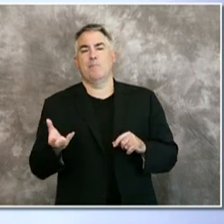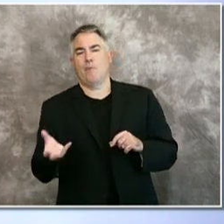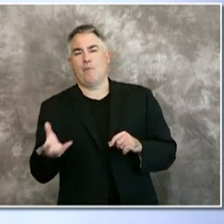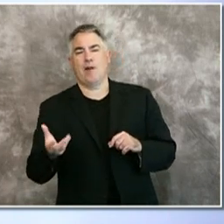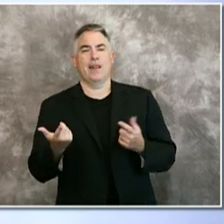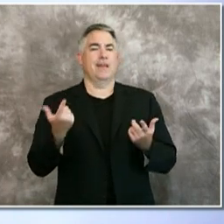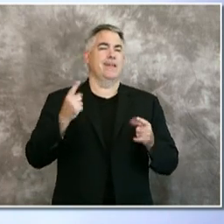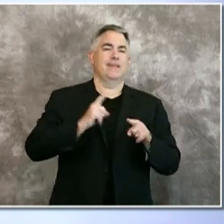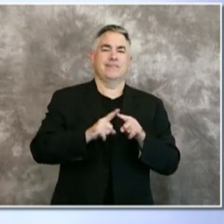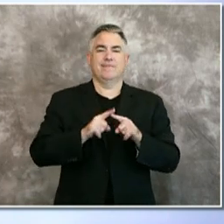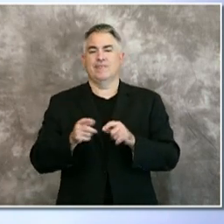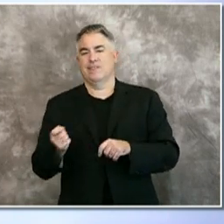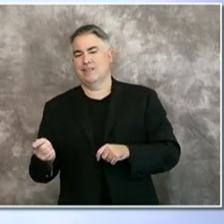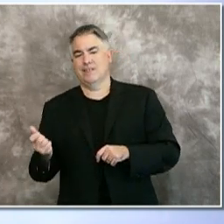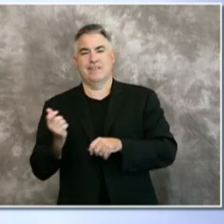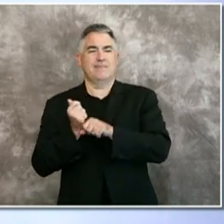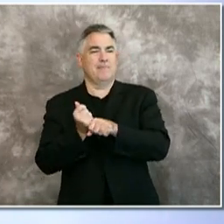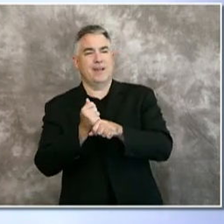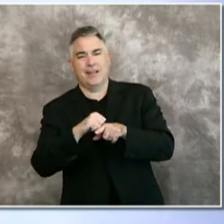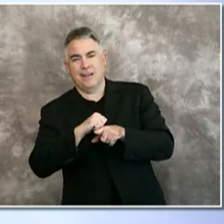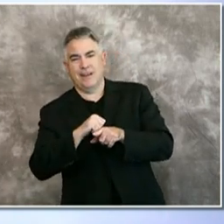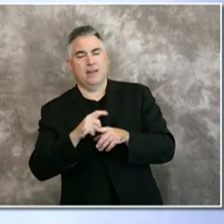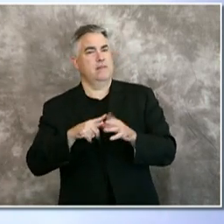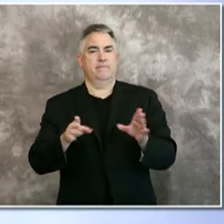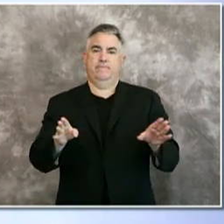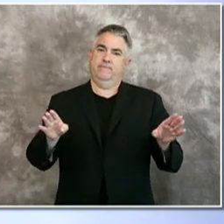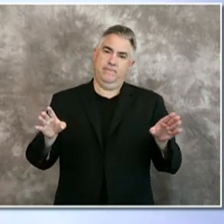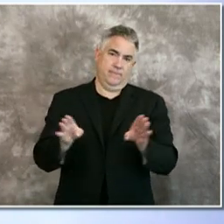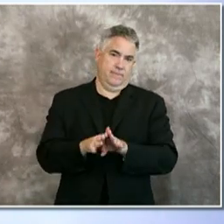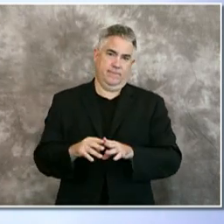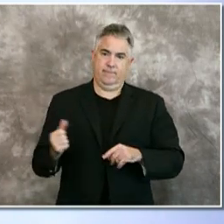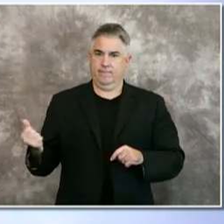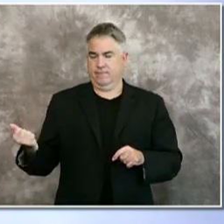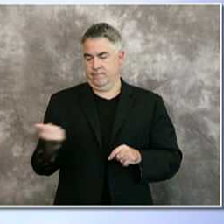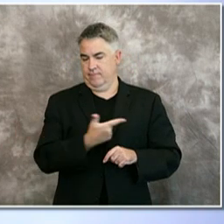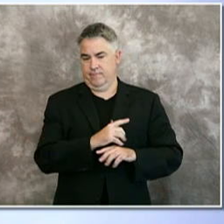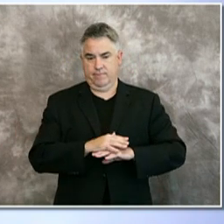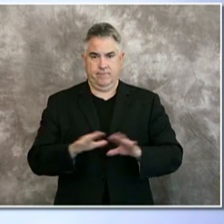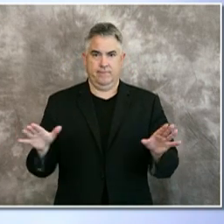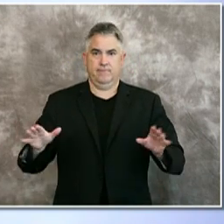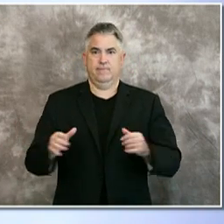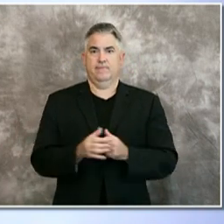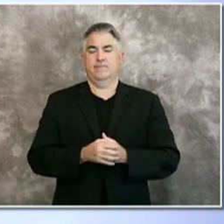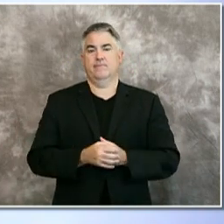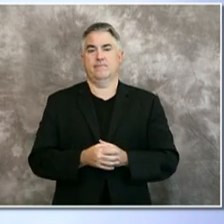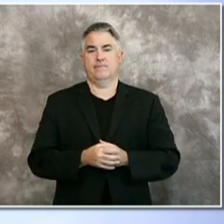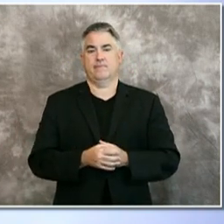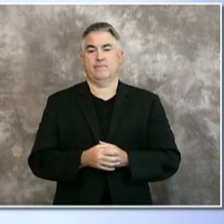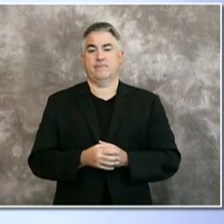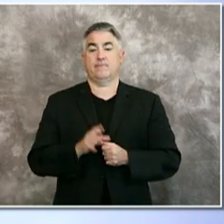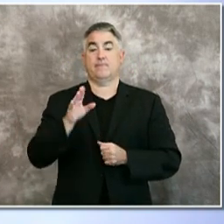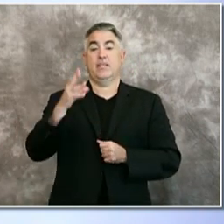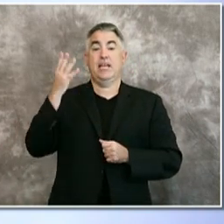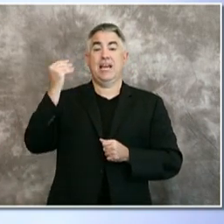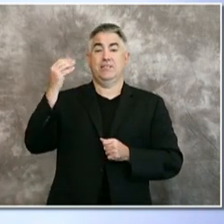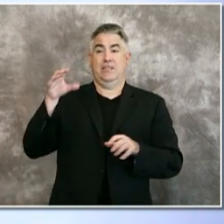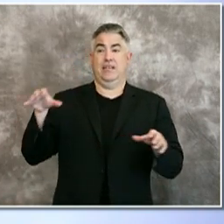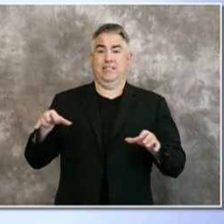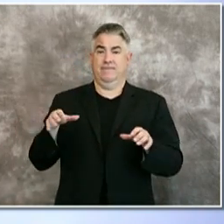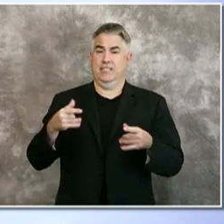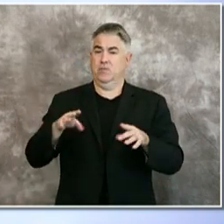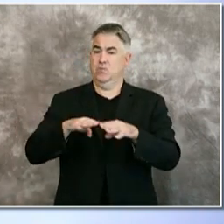cages, arcades, the indoor function of those must close. Zoos, outdoor activities are allowed, but